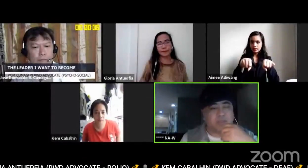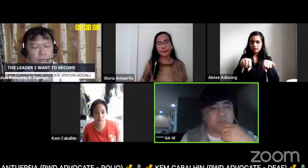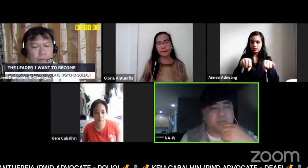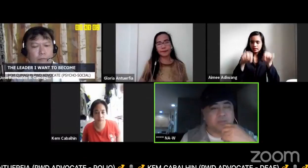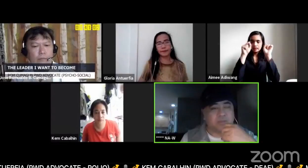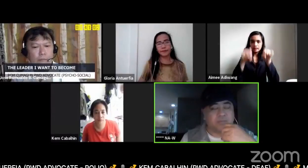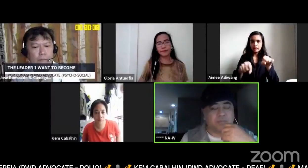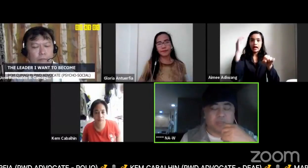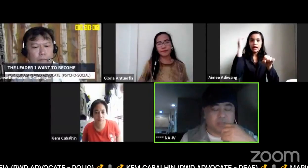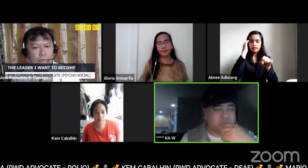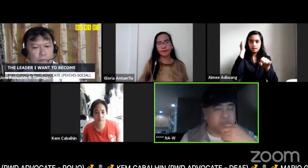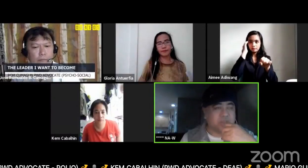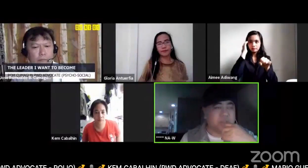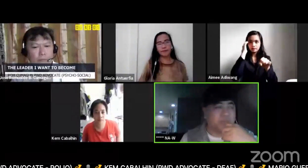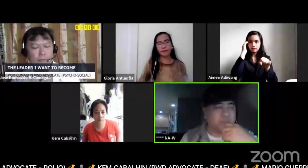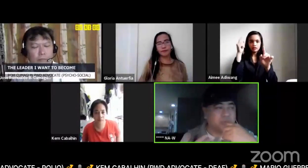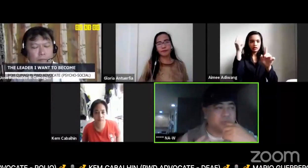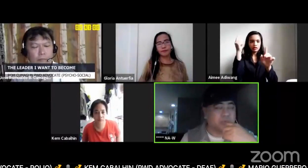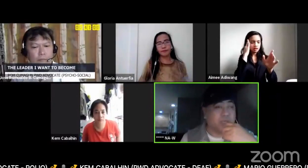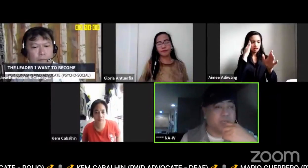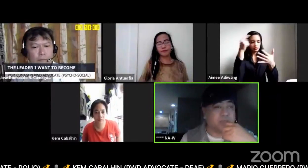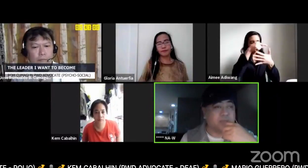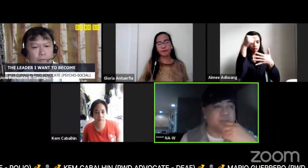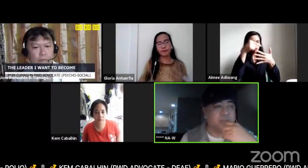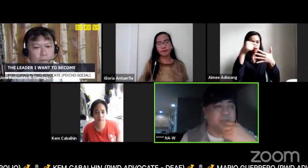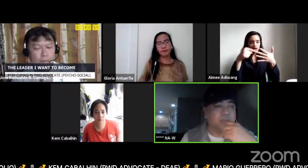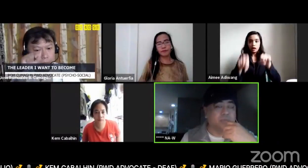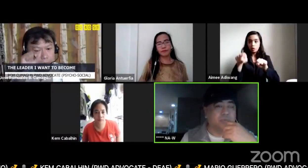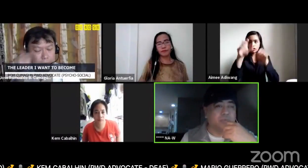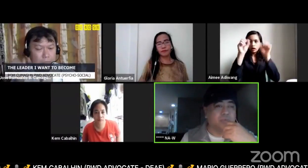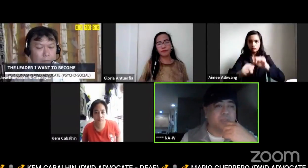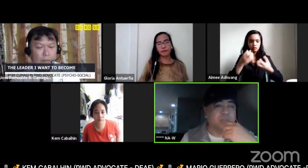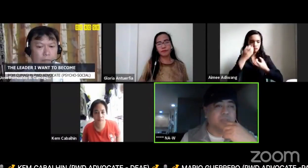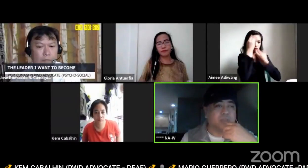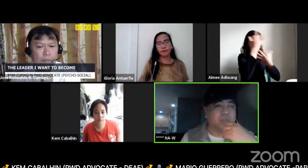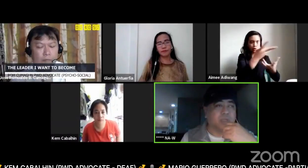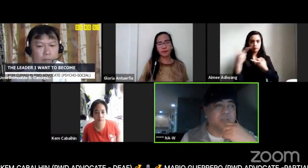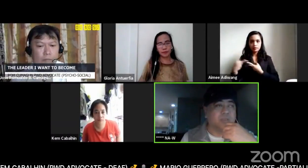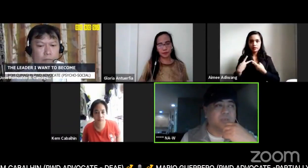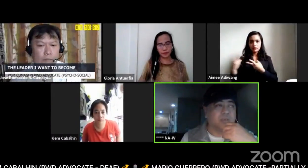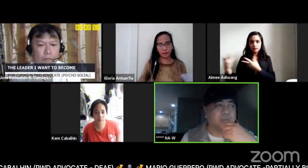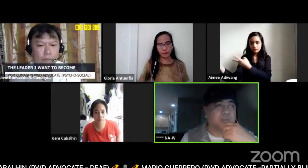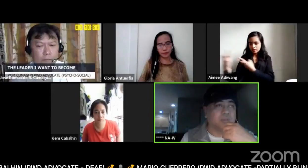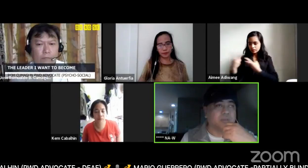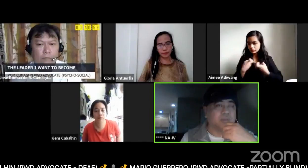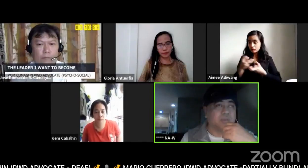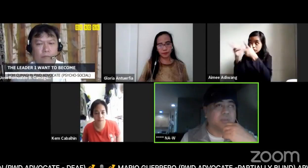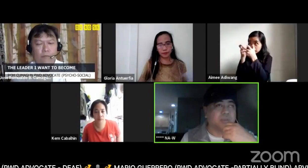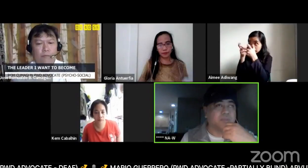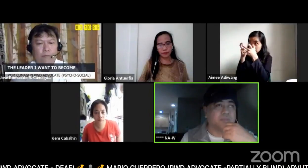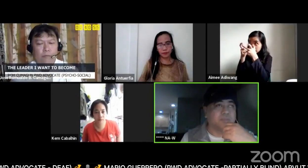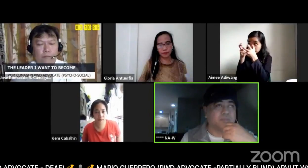identify, she's able to relate to what other